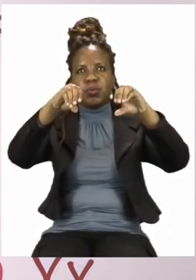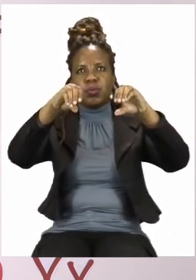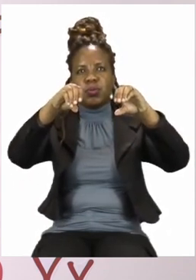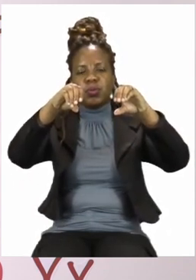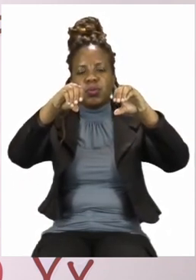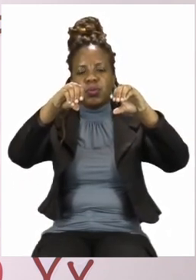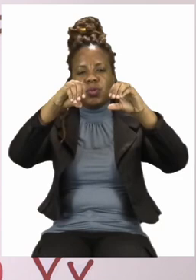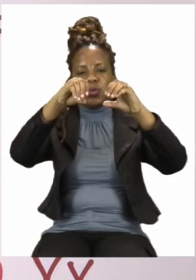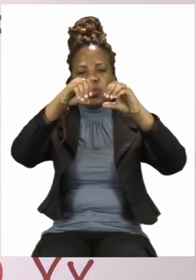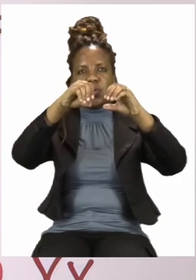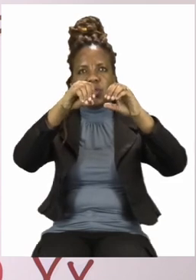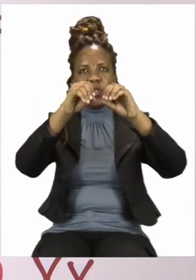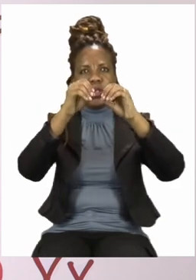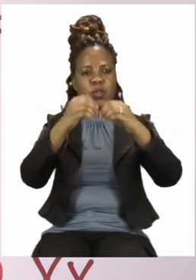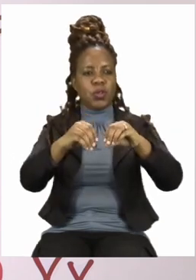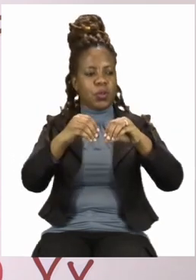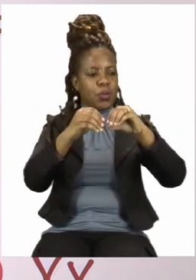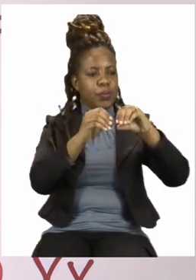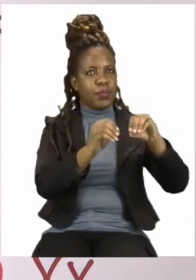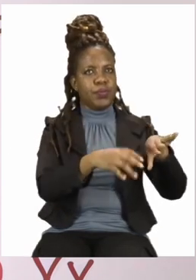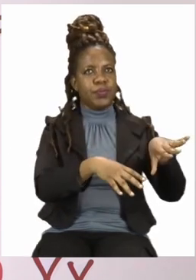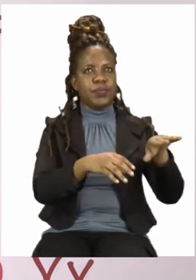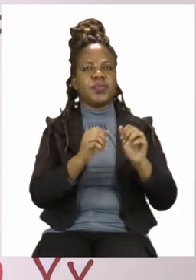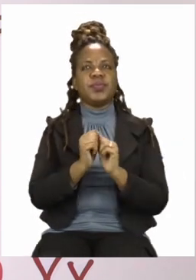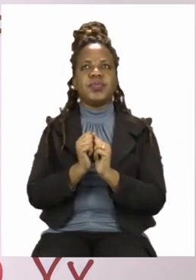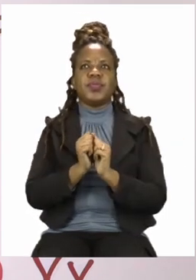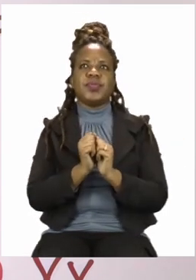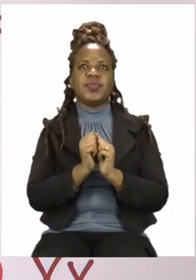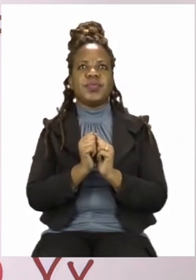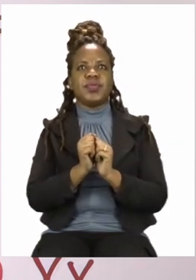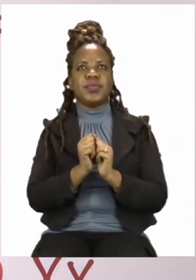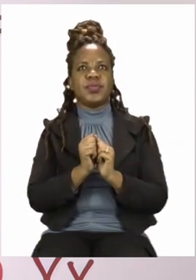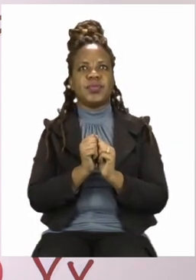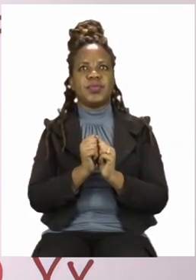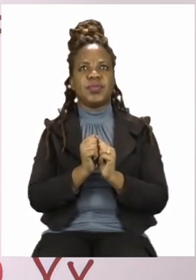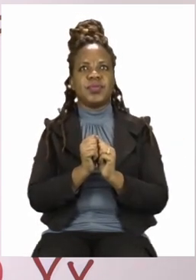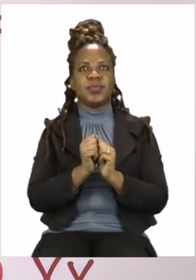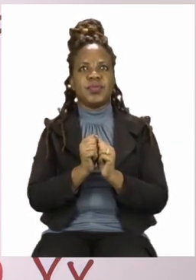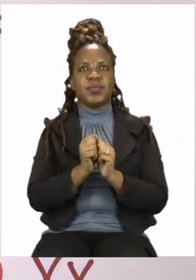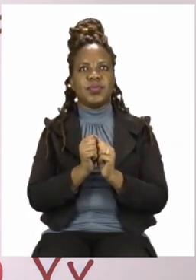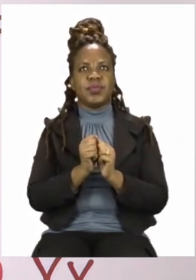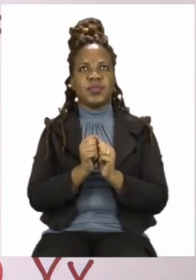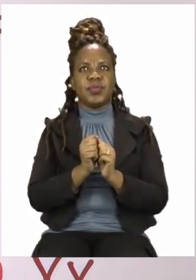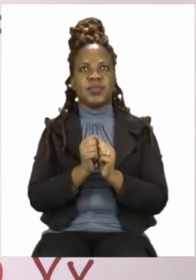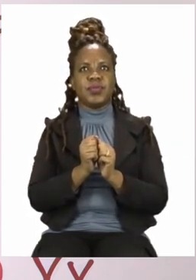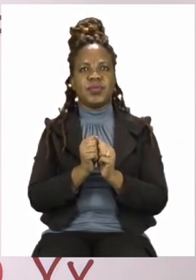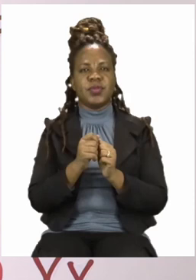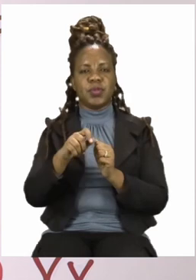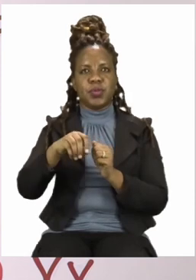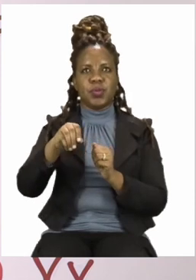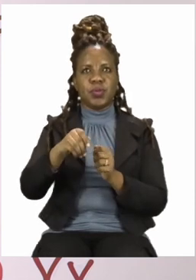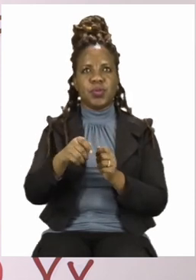goes down with the whites. And we put it on the side. And they're starting to sizzle.